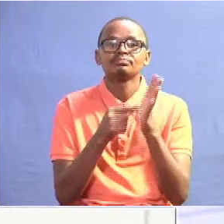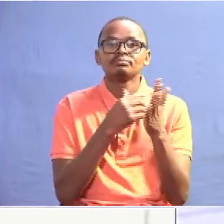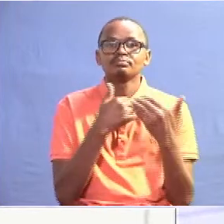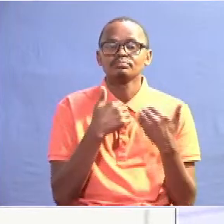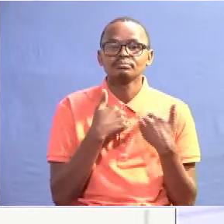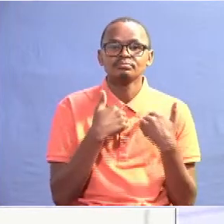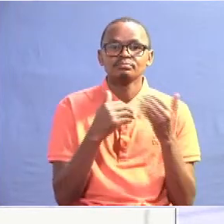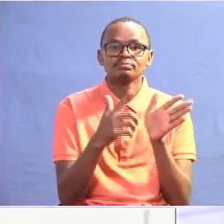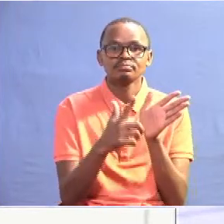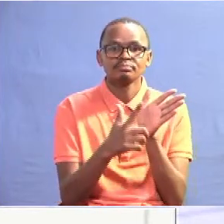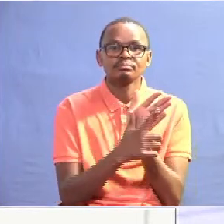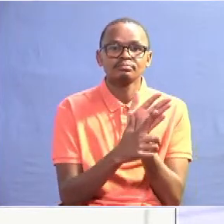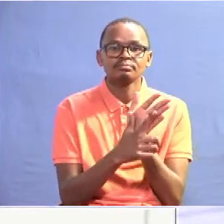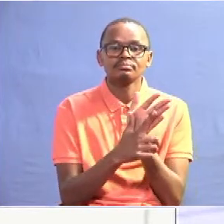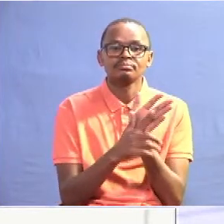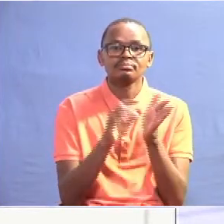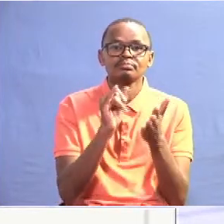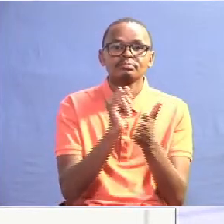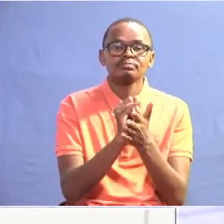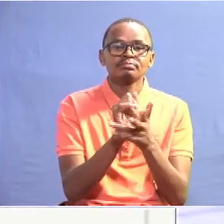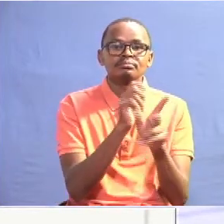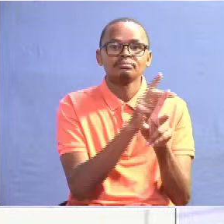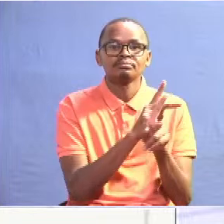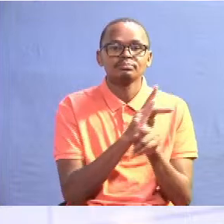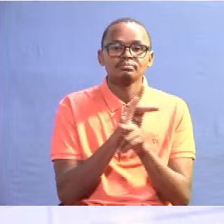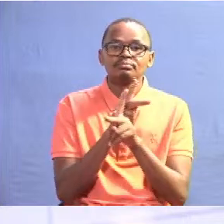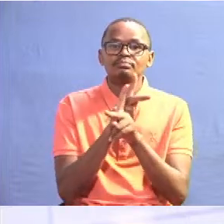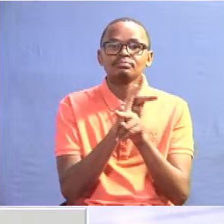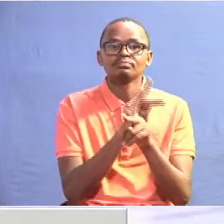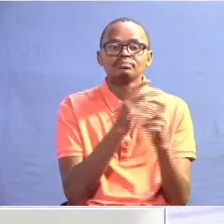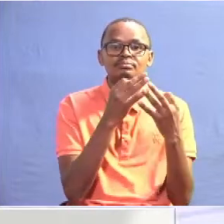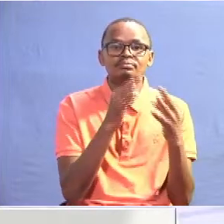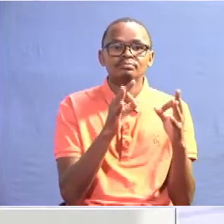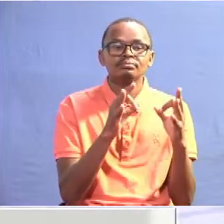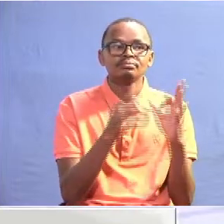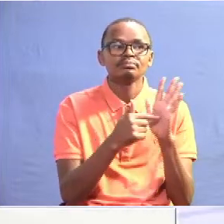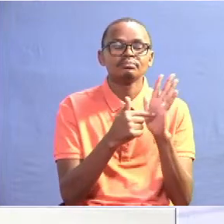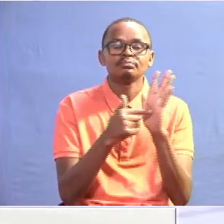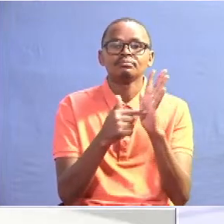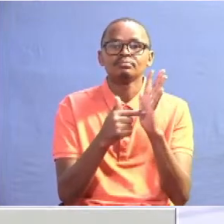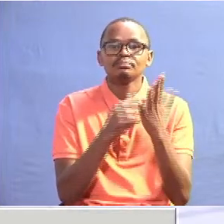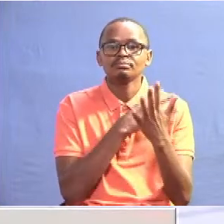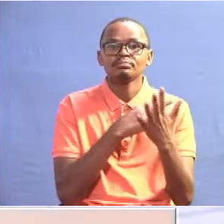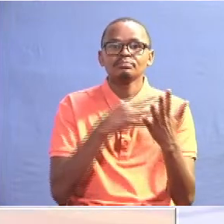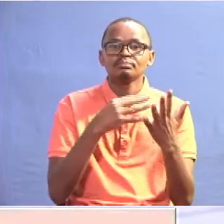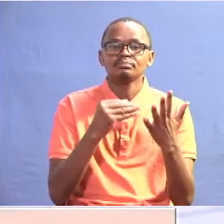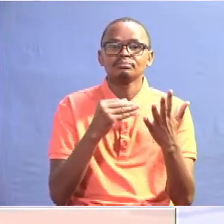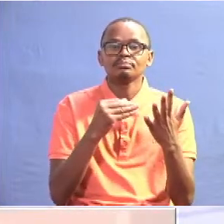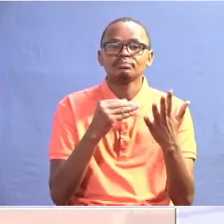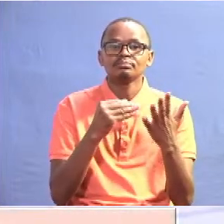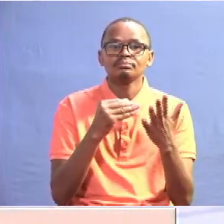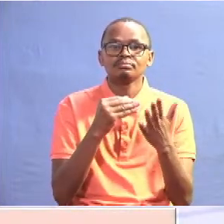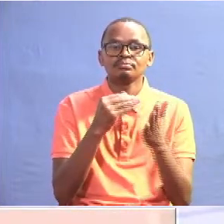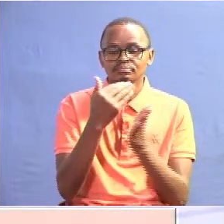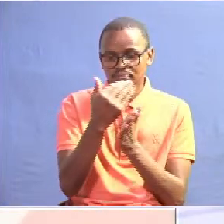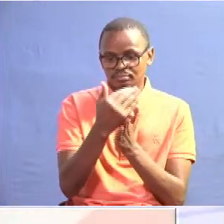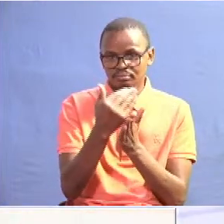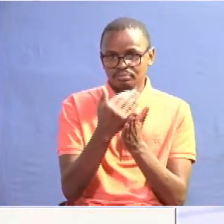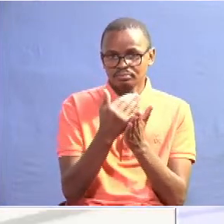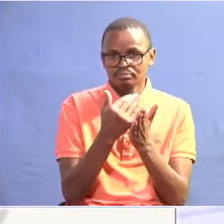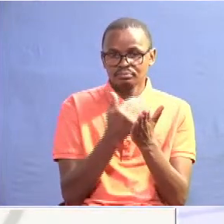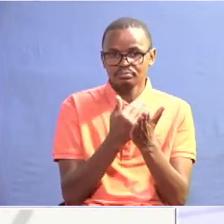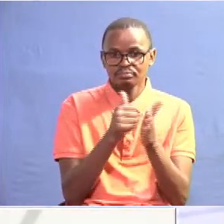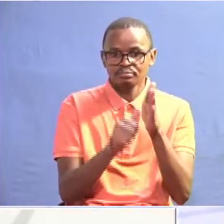have laws that protect the freedom of expression and lay down procedure